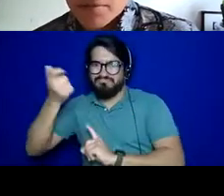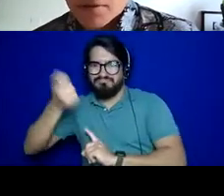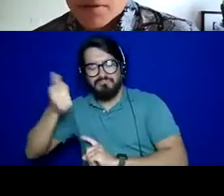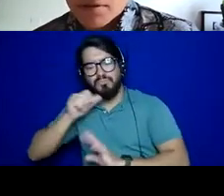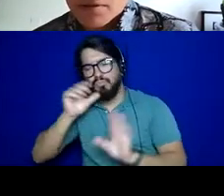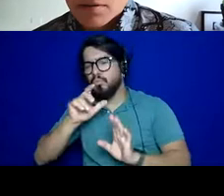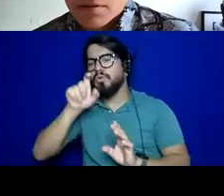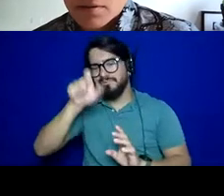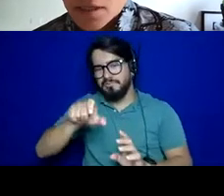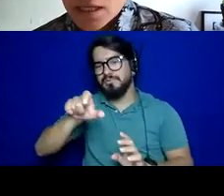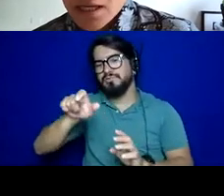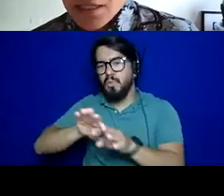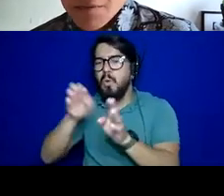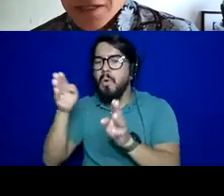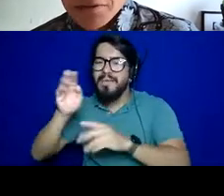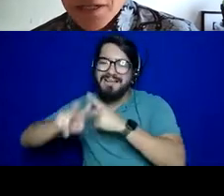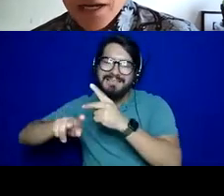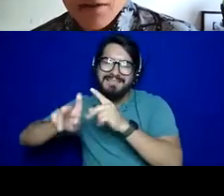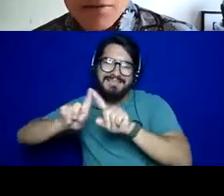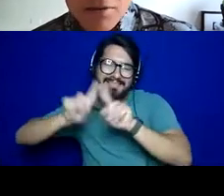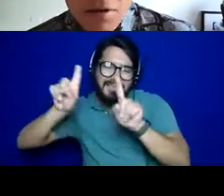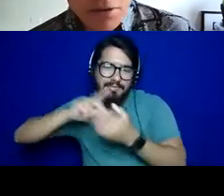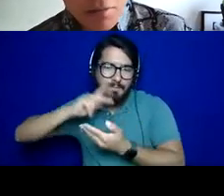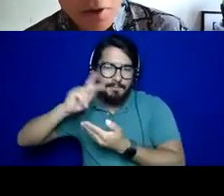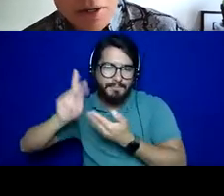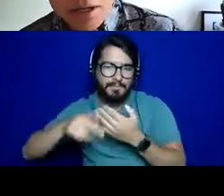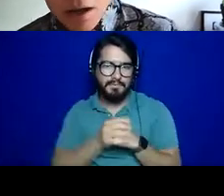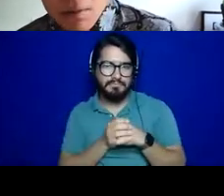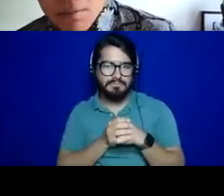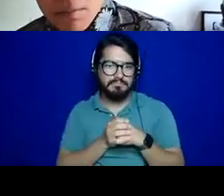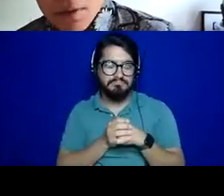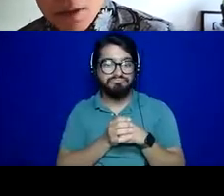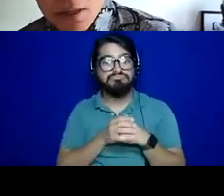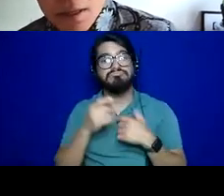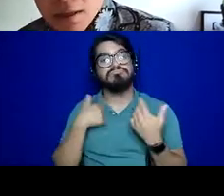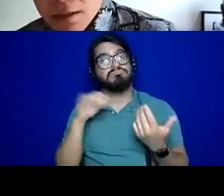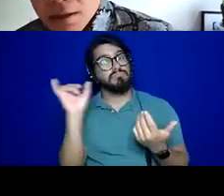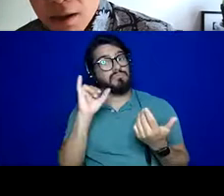program. Is anyone using any other, there are third-party